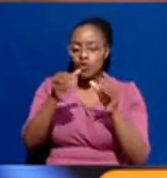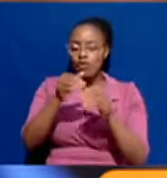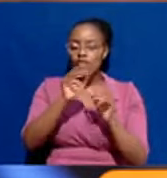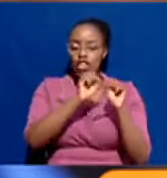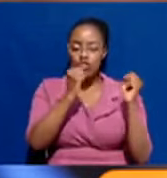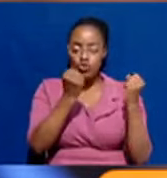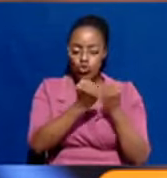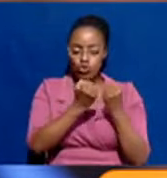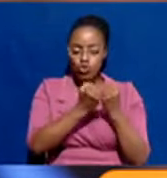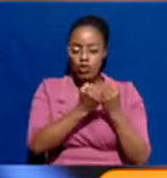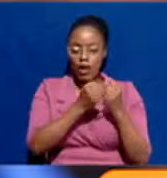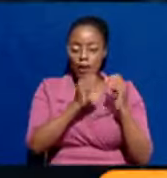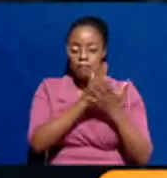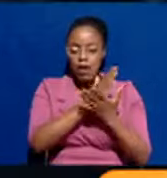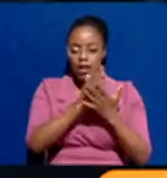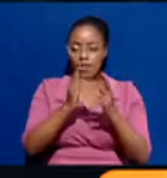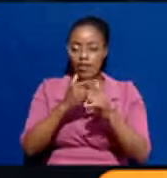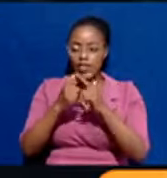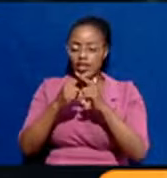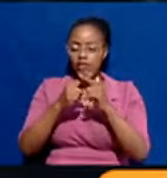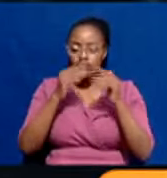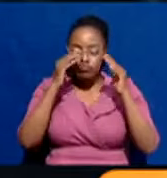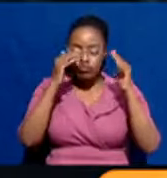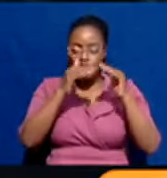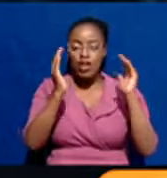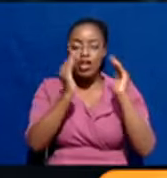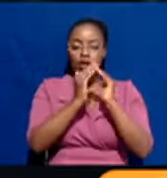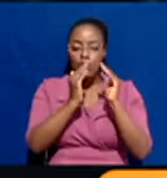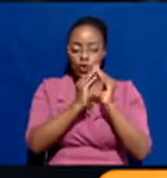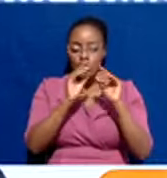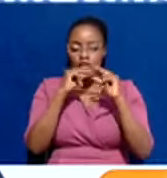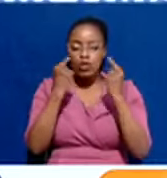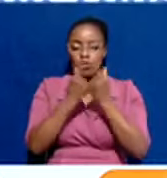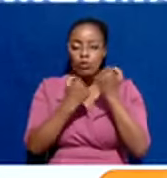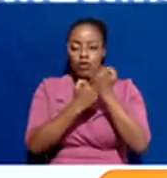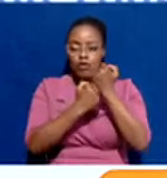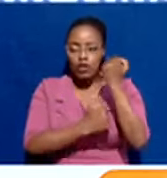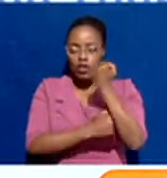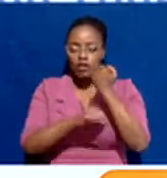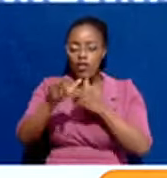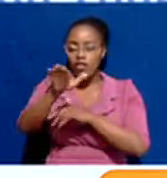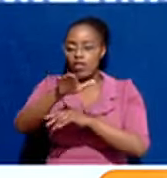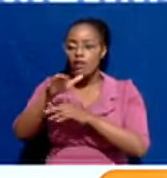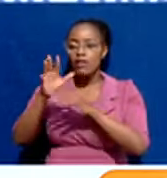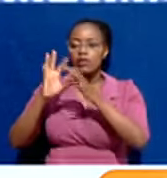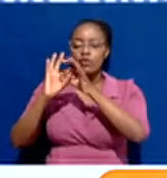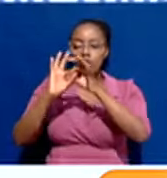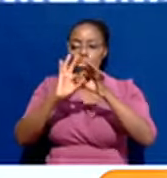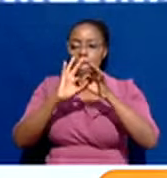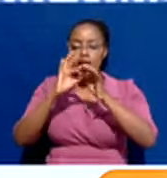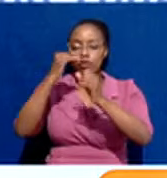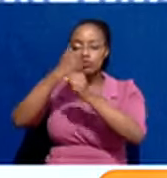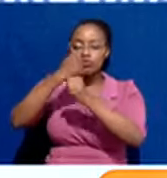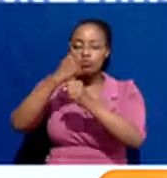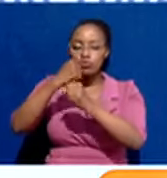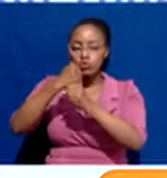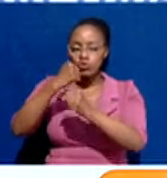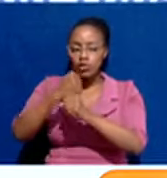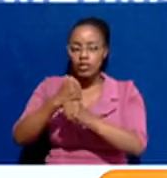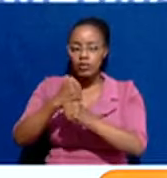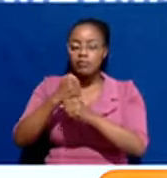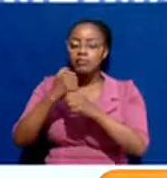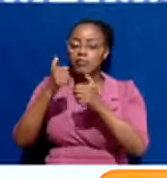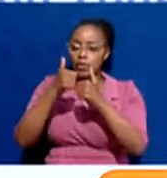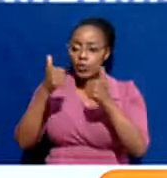engine, grounded on Equity Group Foundation, the platform for collaboration to doing